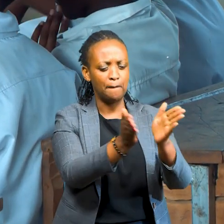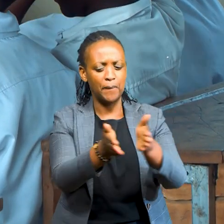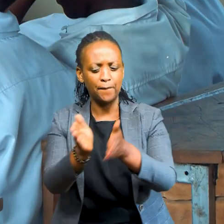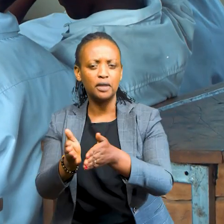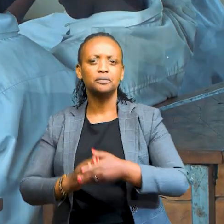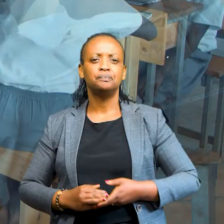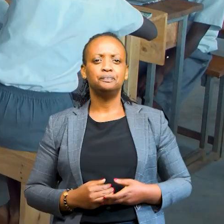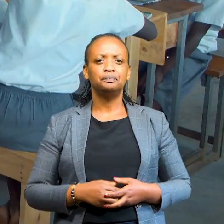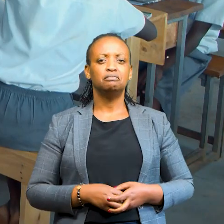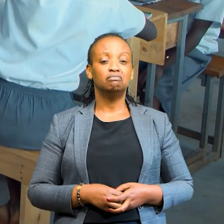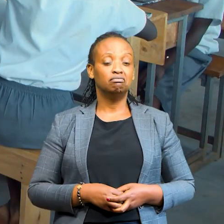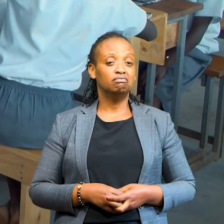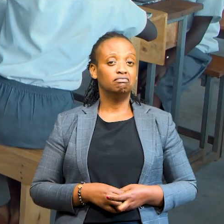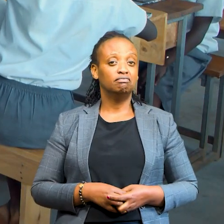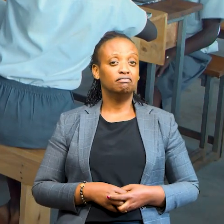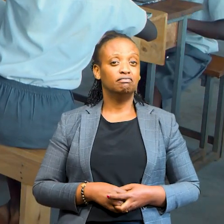arranged?